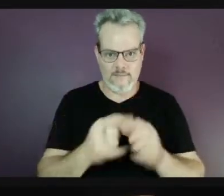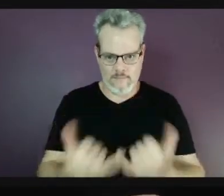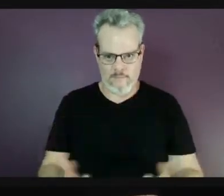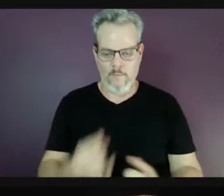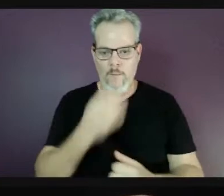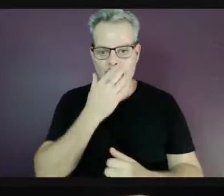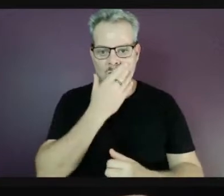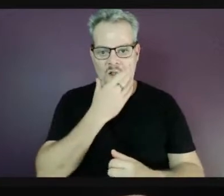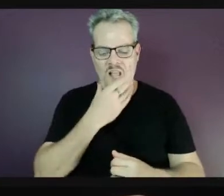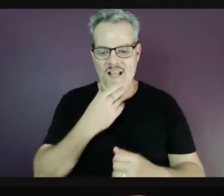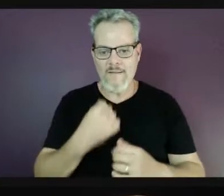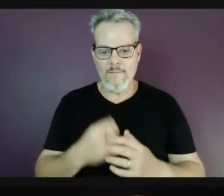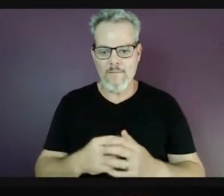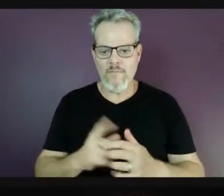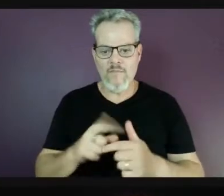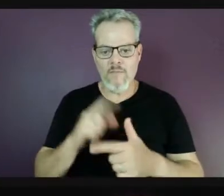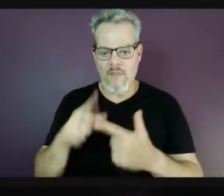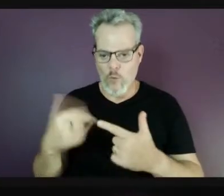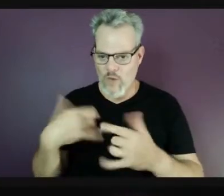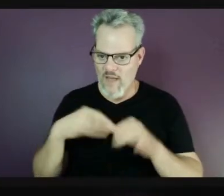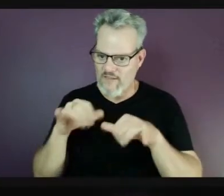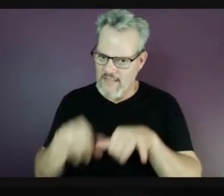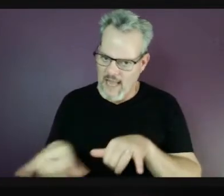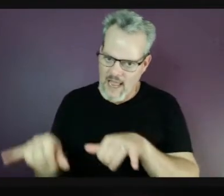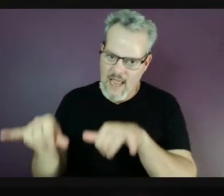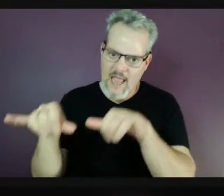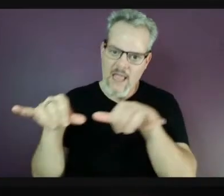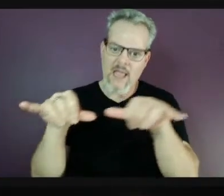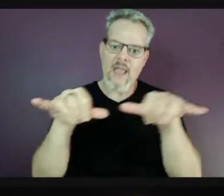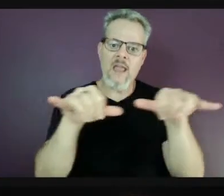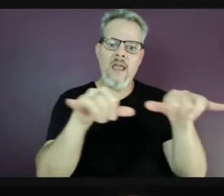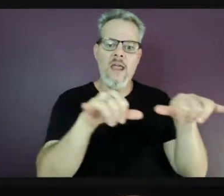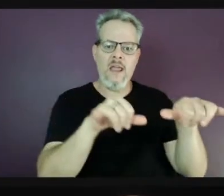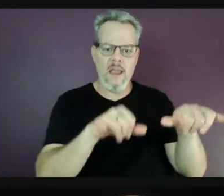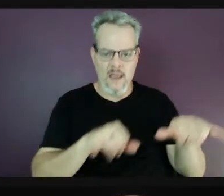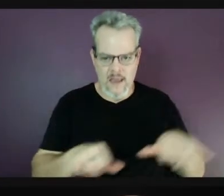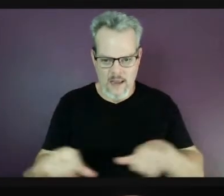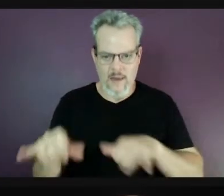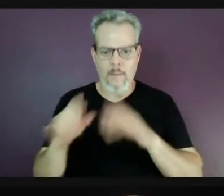Yeah, and otherwise there is that same pattern for the